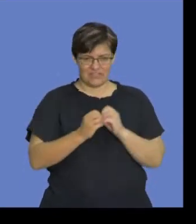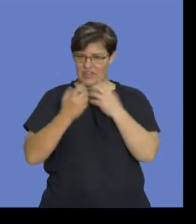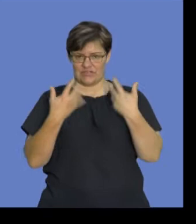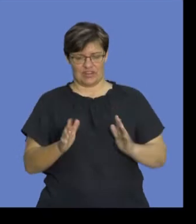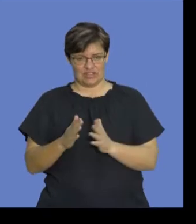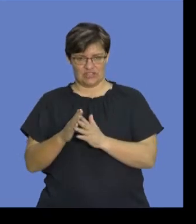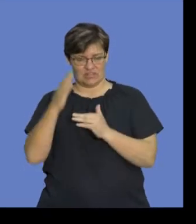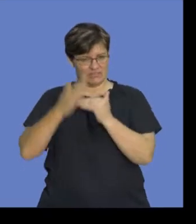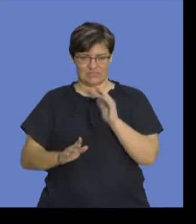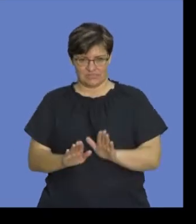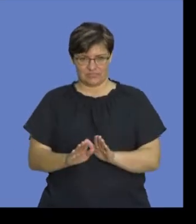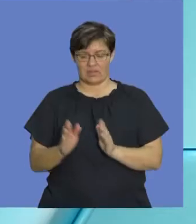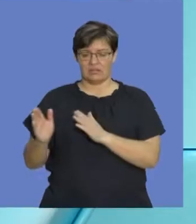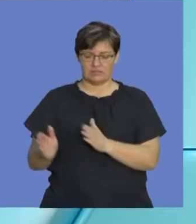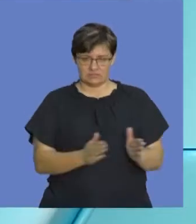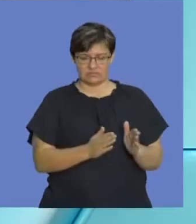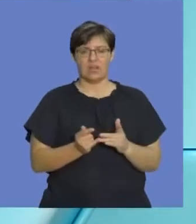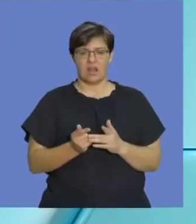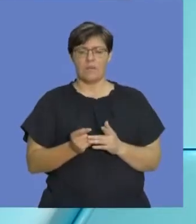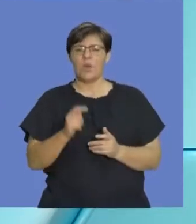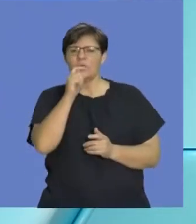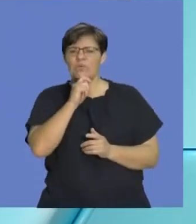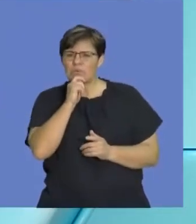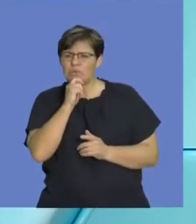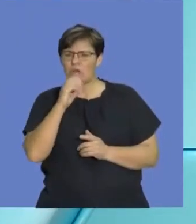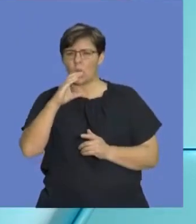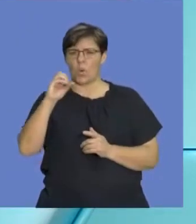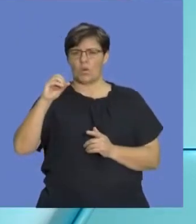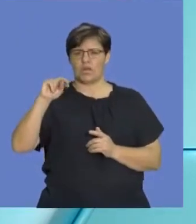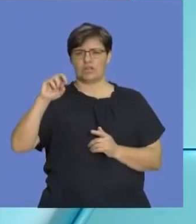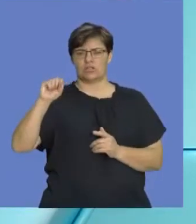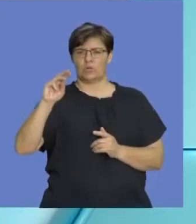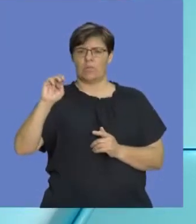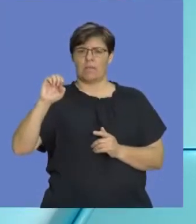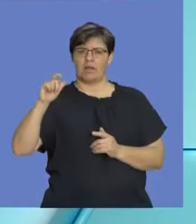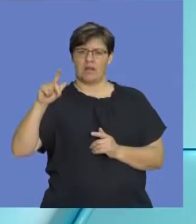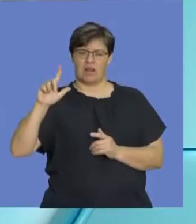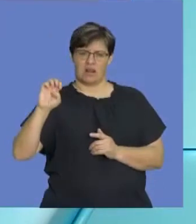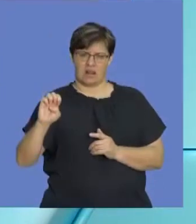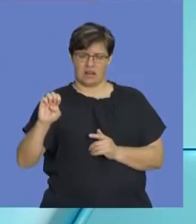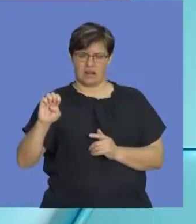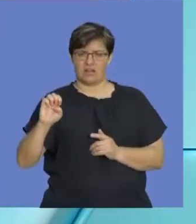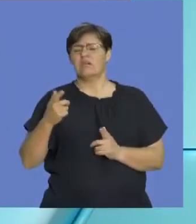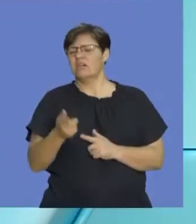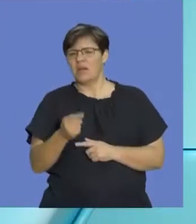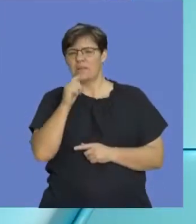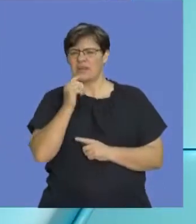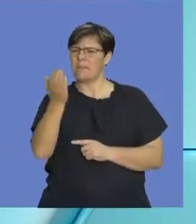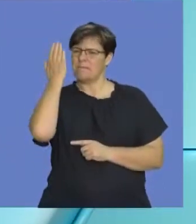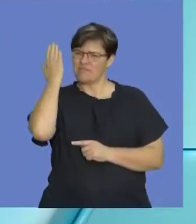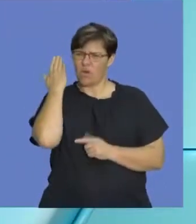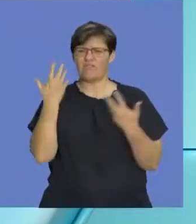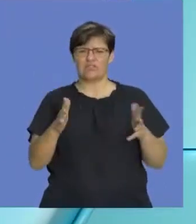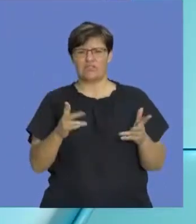consumable stores. Now, just to give you an indication, consumable stores you've dealt with earlier on when you did adjustments in a